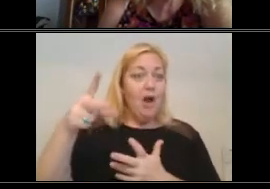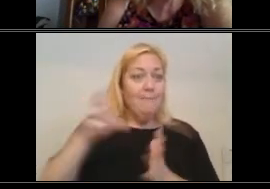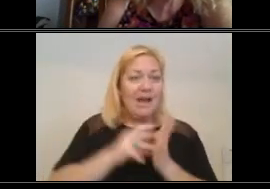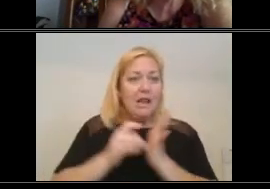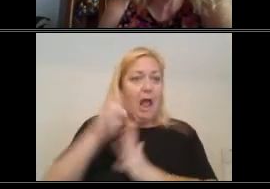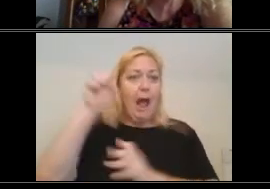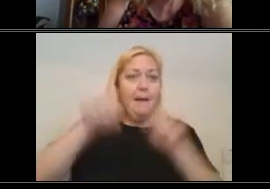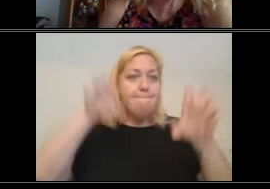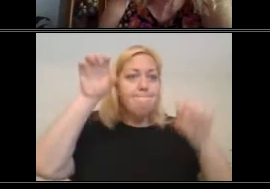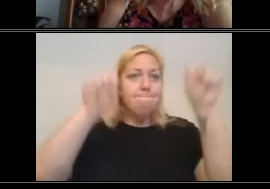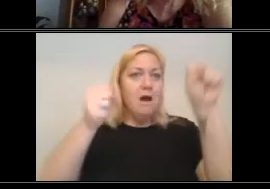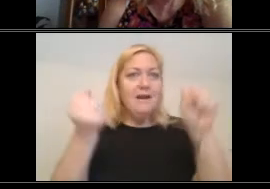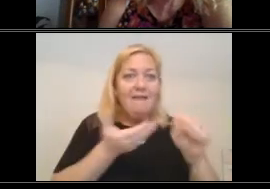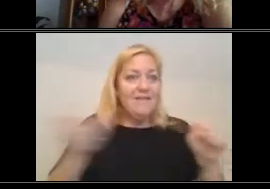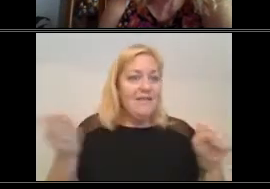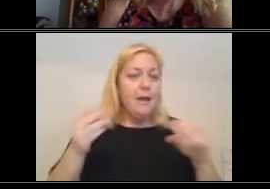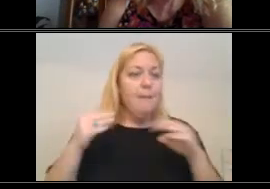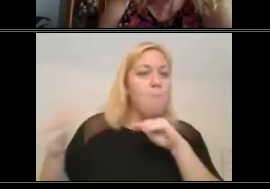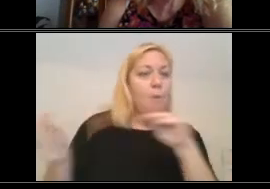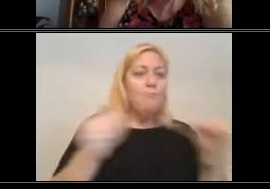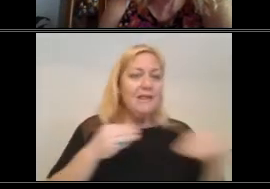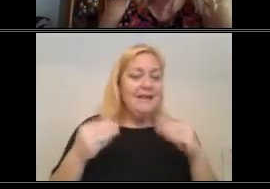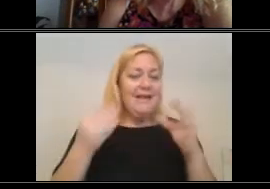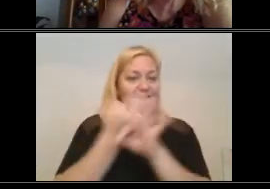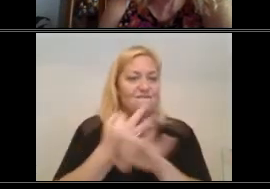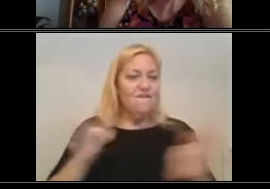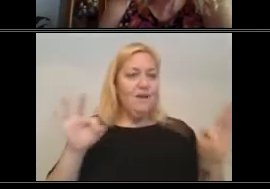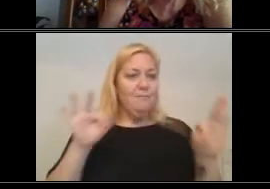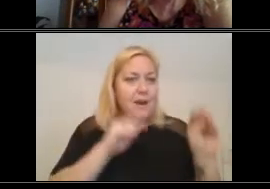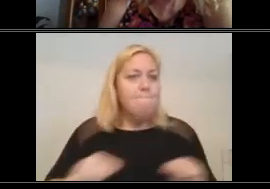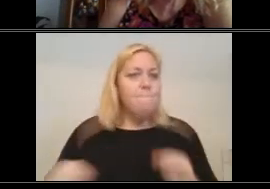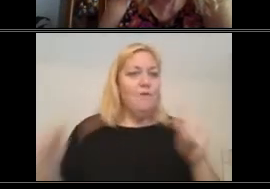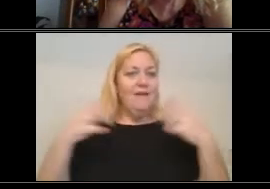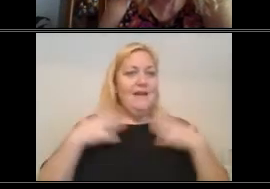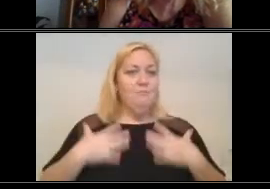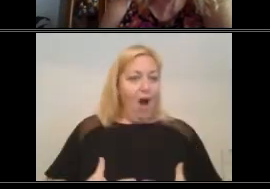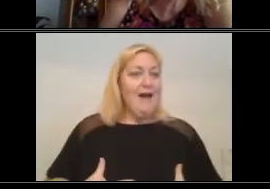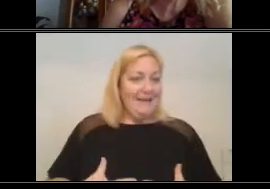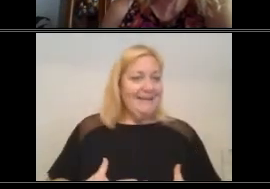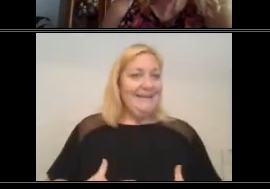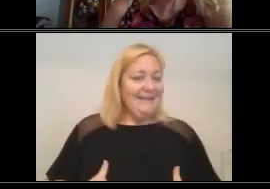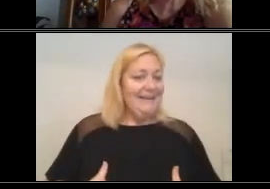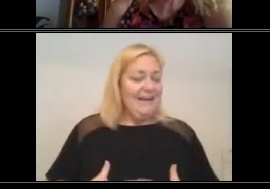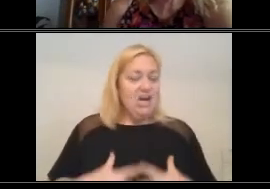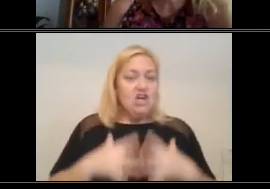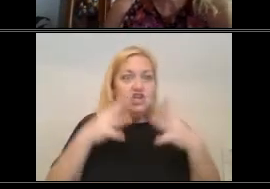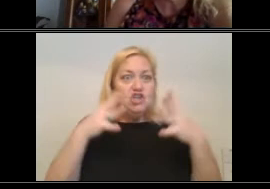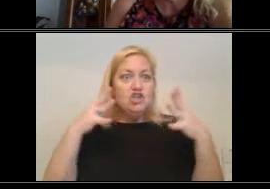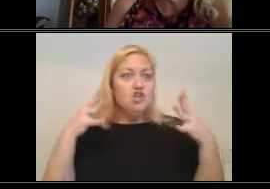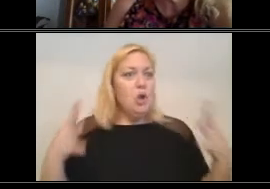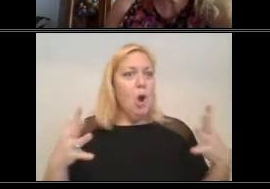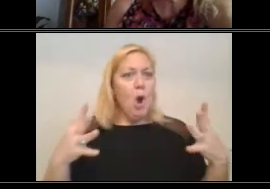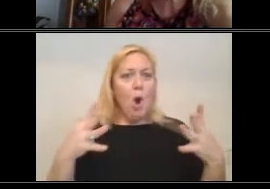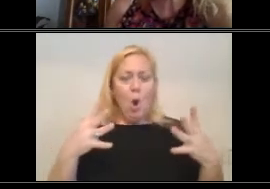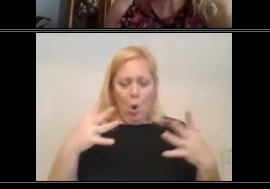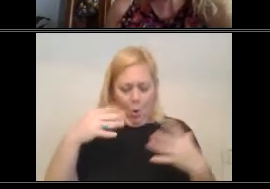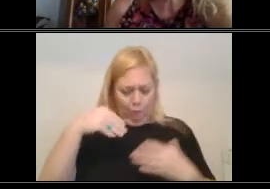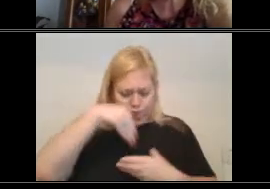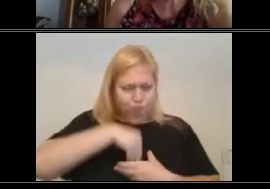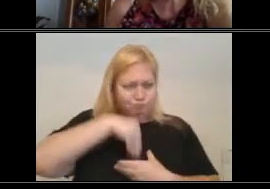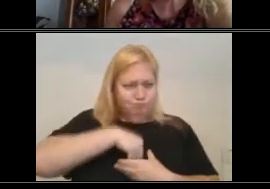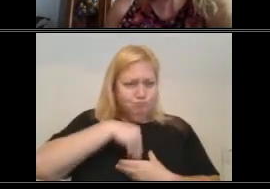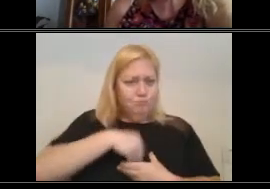everything. And mobility and freedom of moving his body is so at the core of who he is right